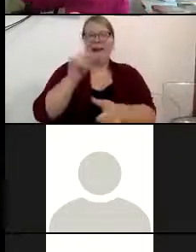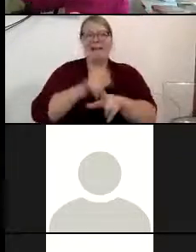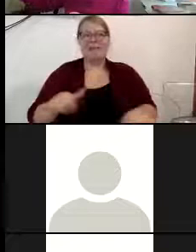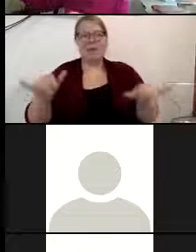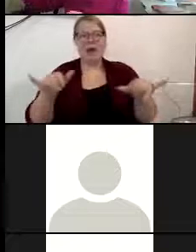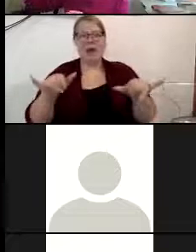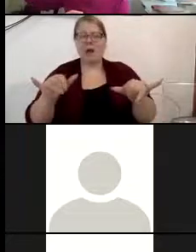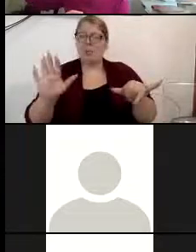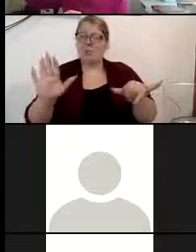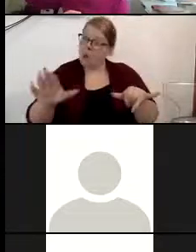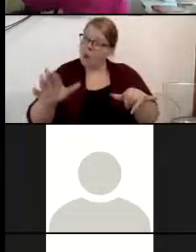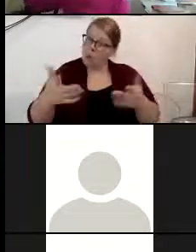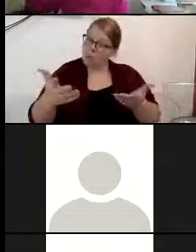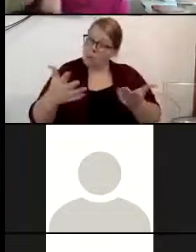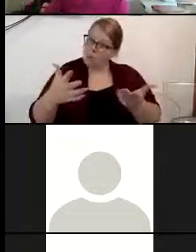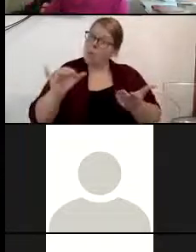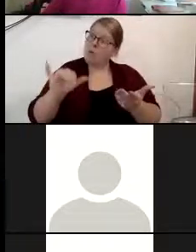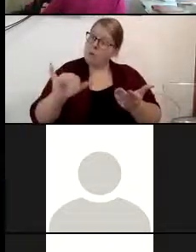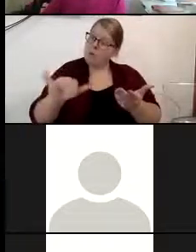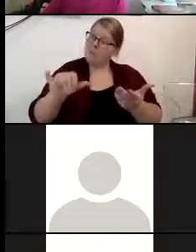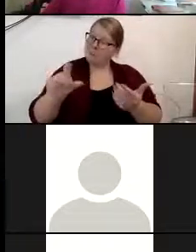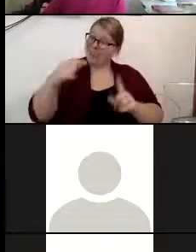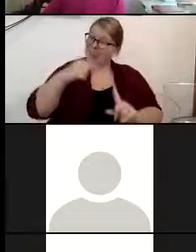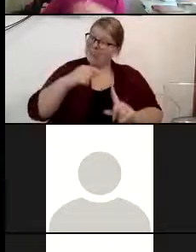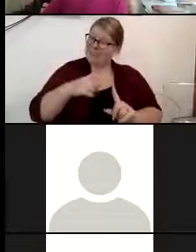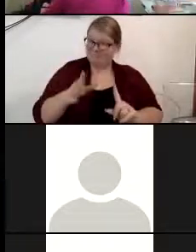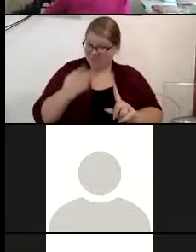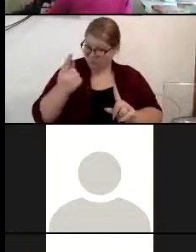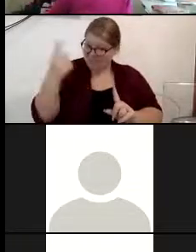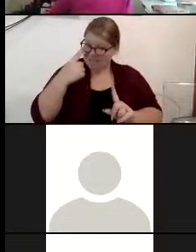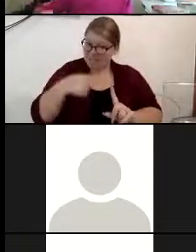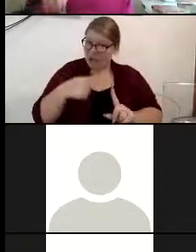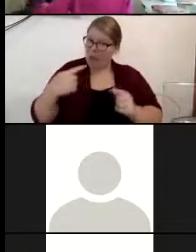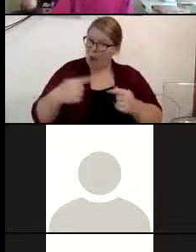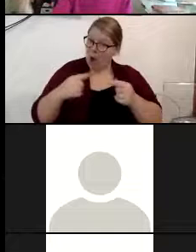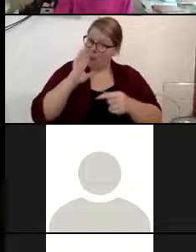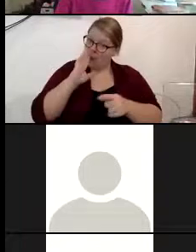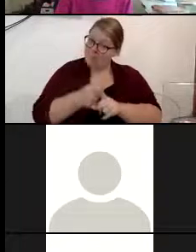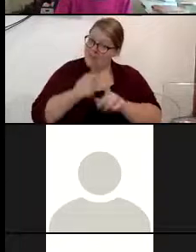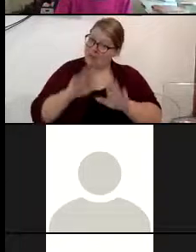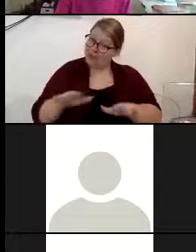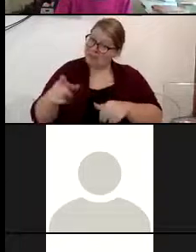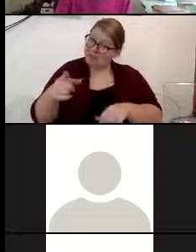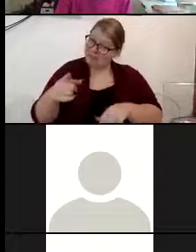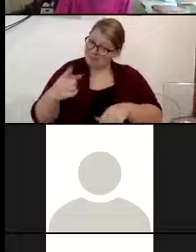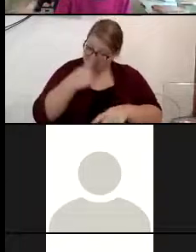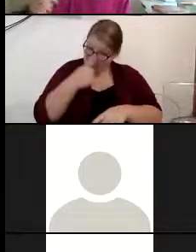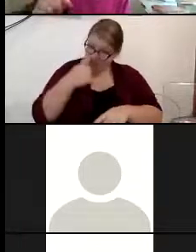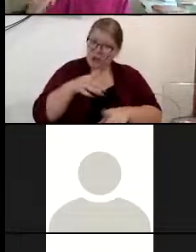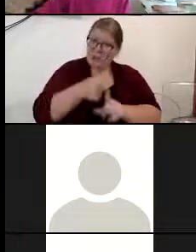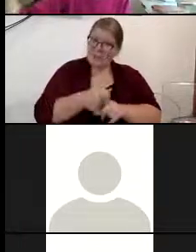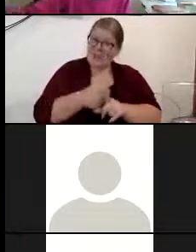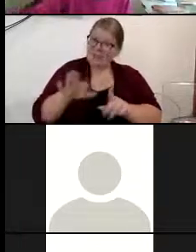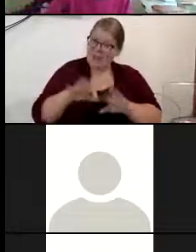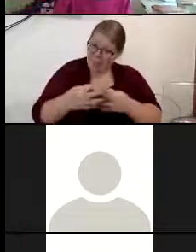you didn't think about the impact that that might have on your kids, or on your family, or on your job, or